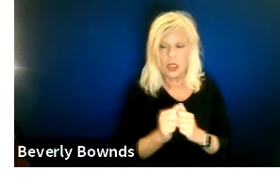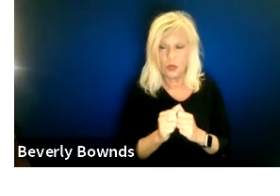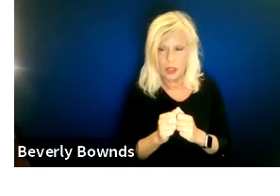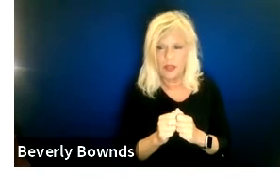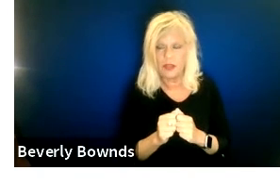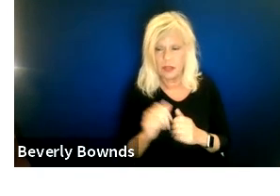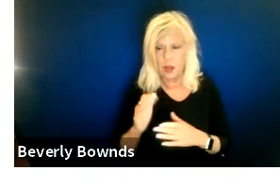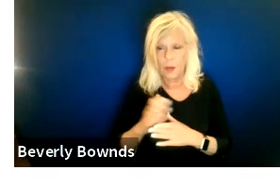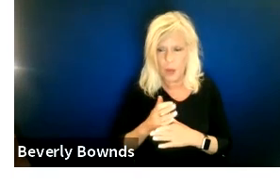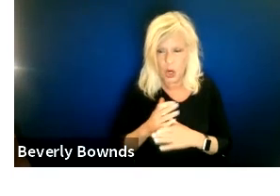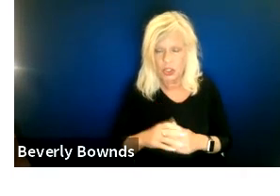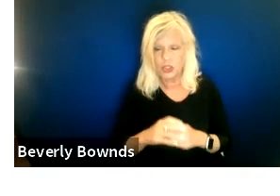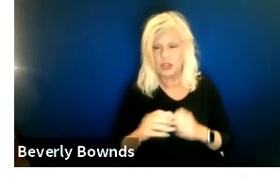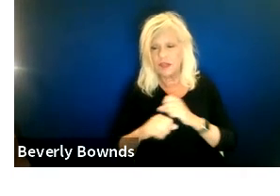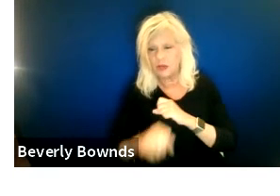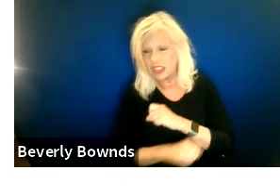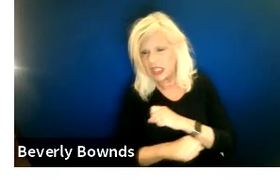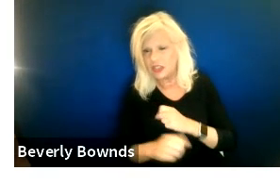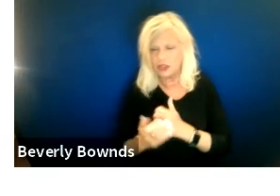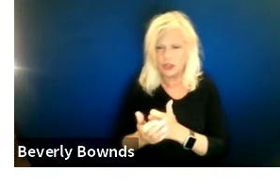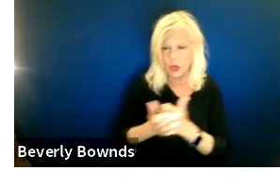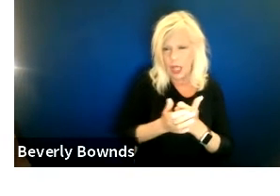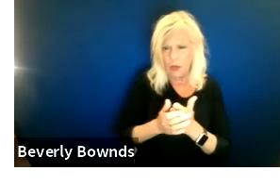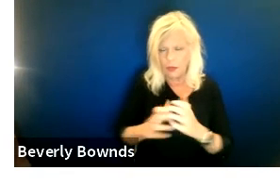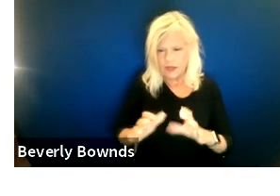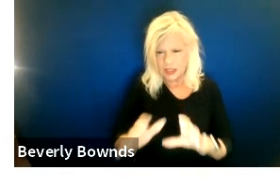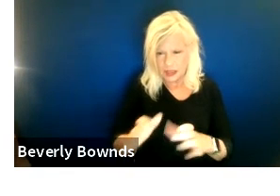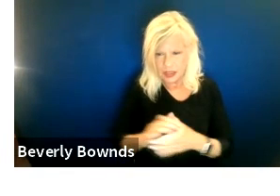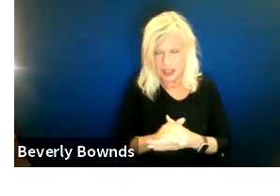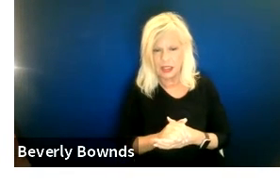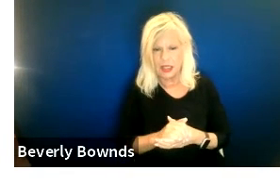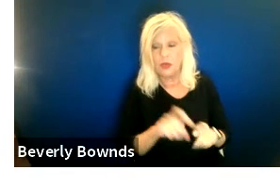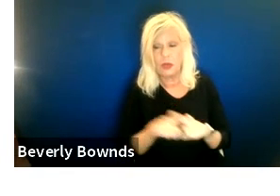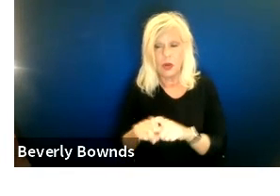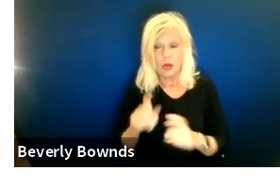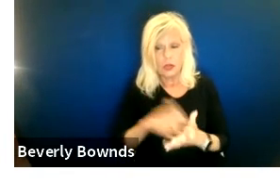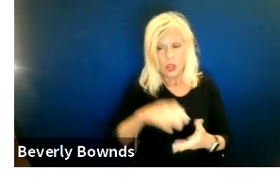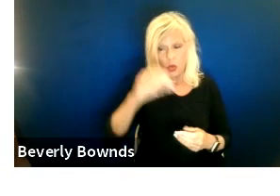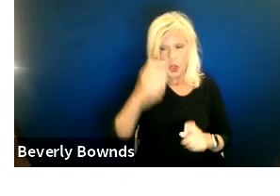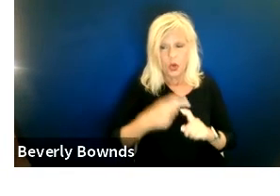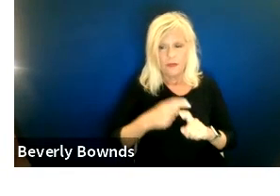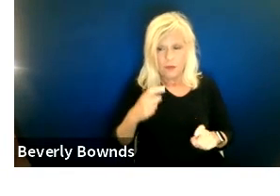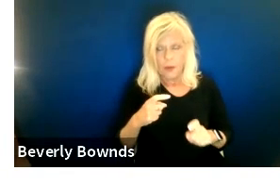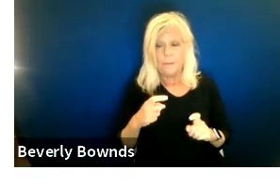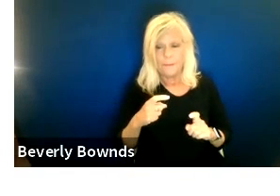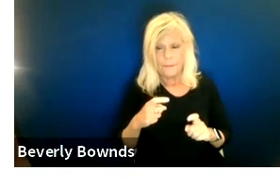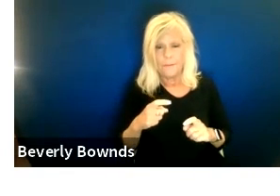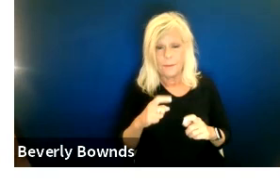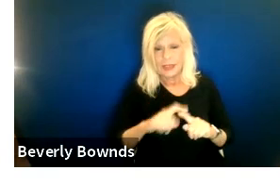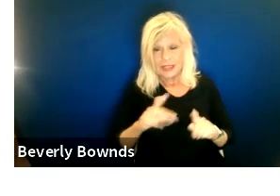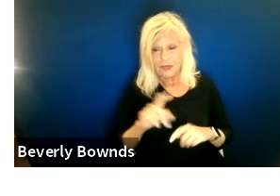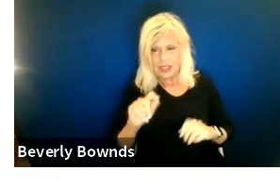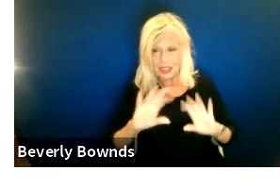Lakeshore Foundation to facilitate that. But we will also learn from these